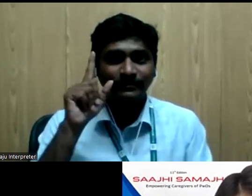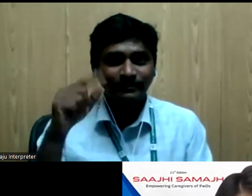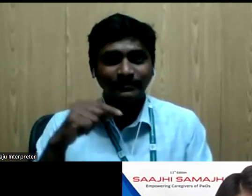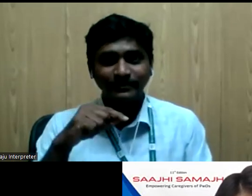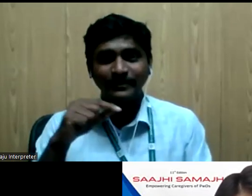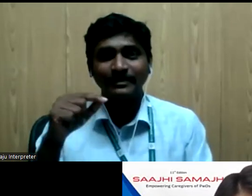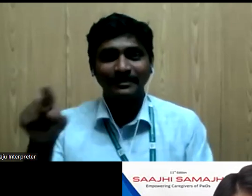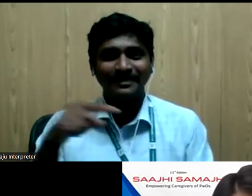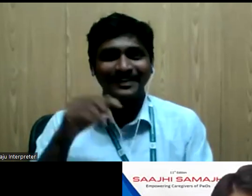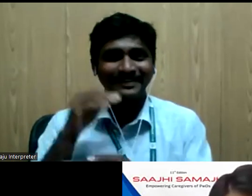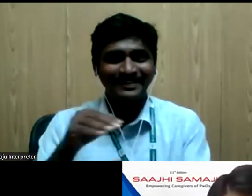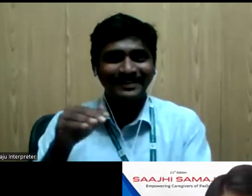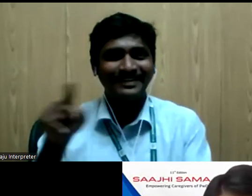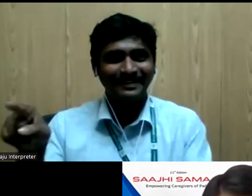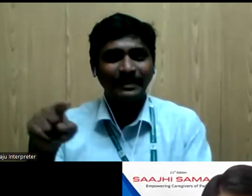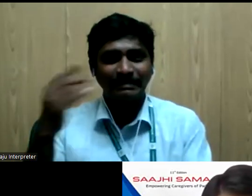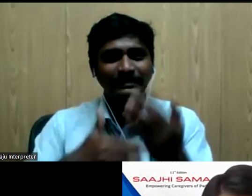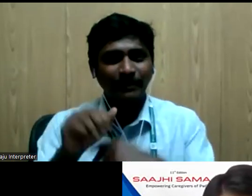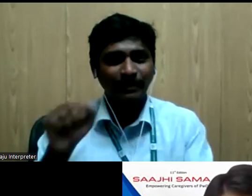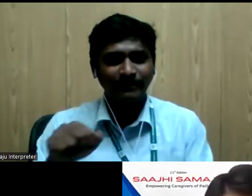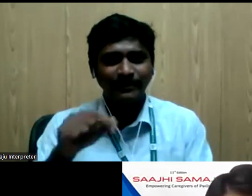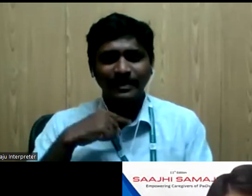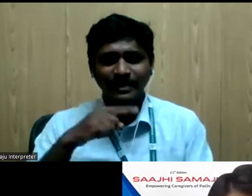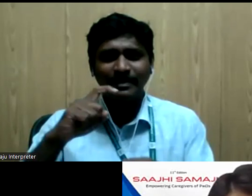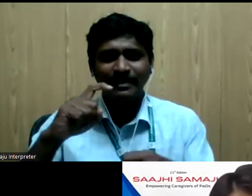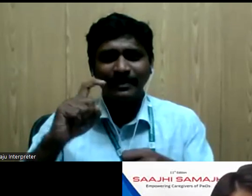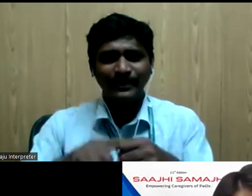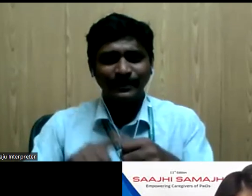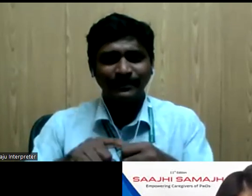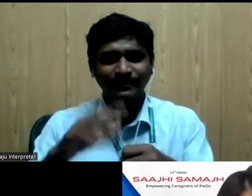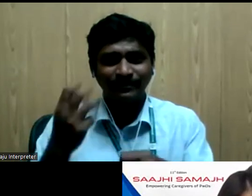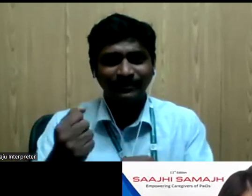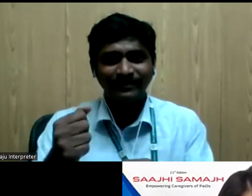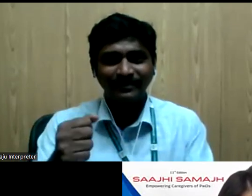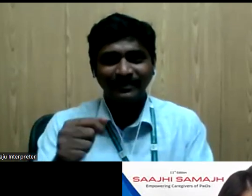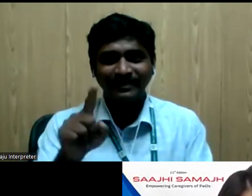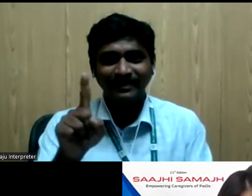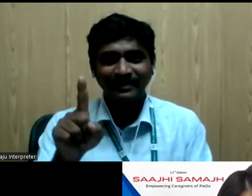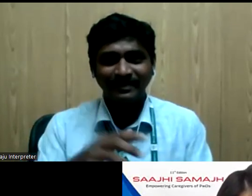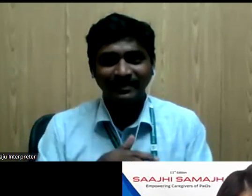father. So I had, many questions I sent to Praveen. That didn't take.